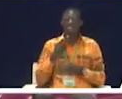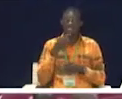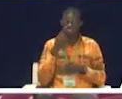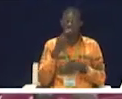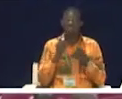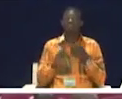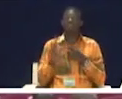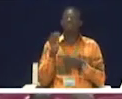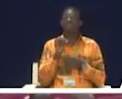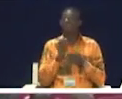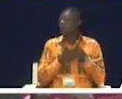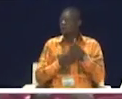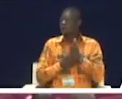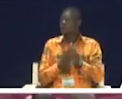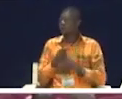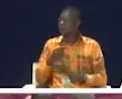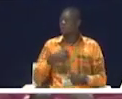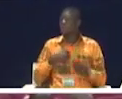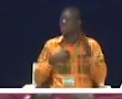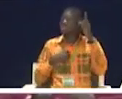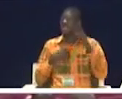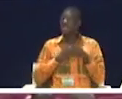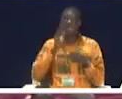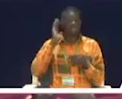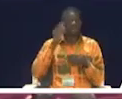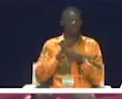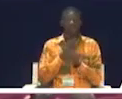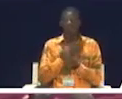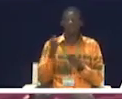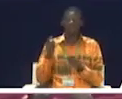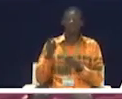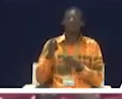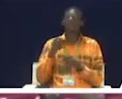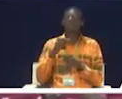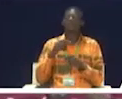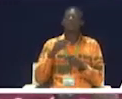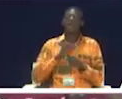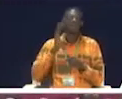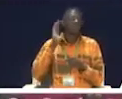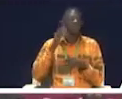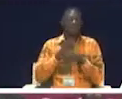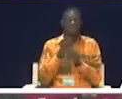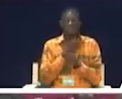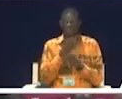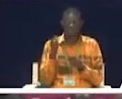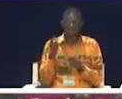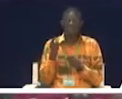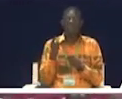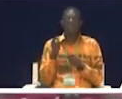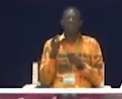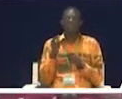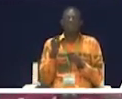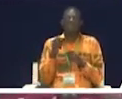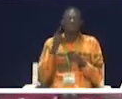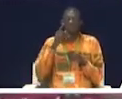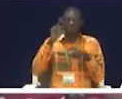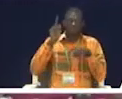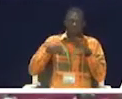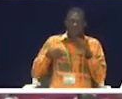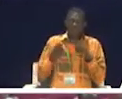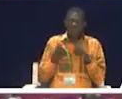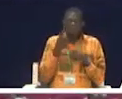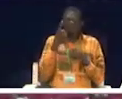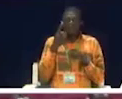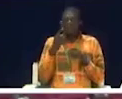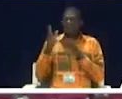them, follow me, and I will make you. Follow me, and I what? And I will make you. You can't